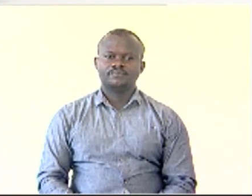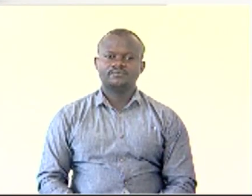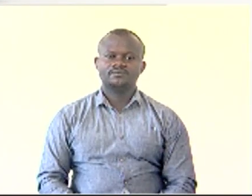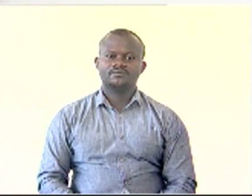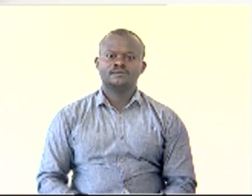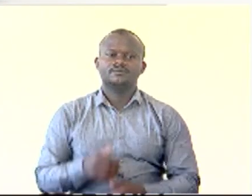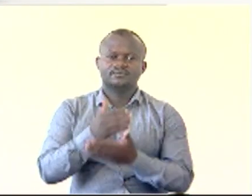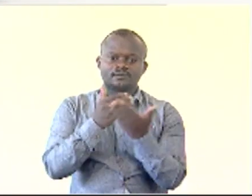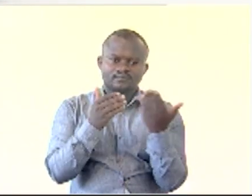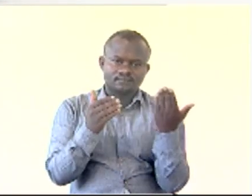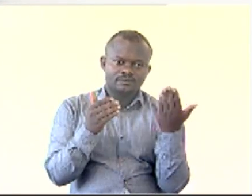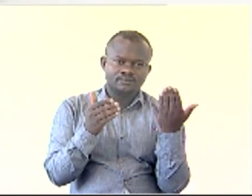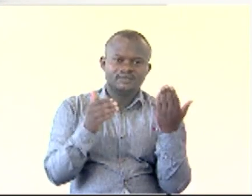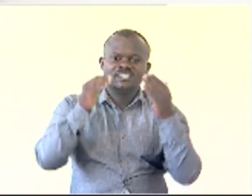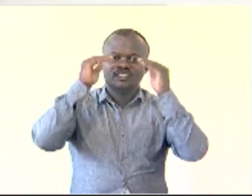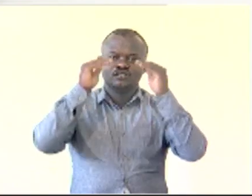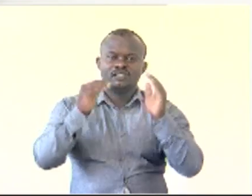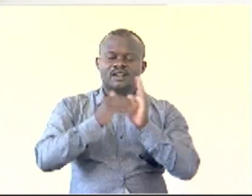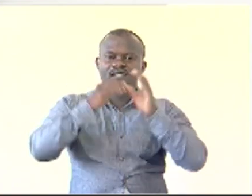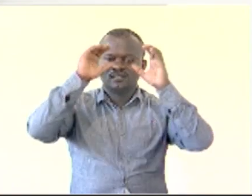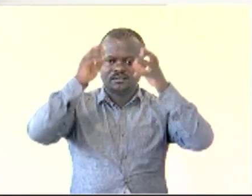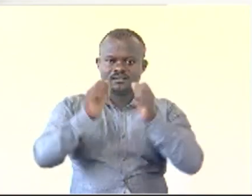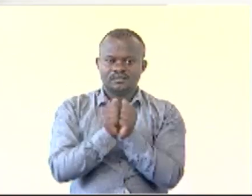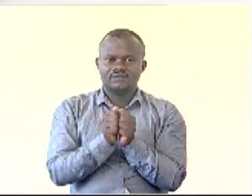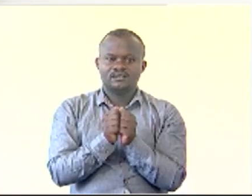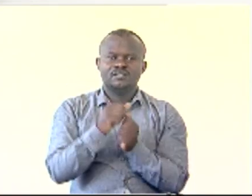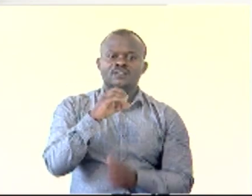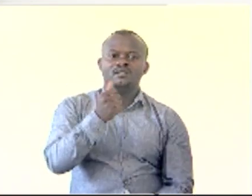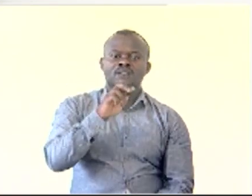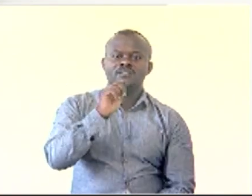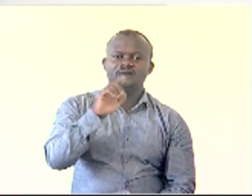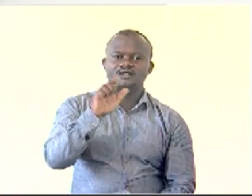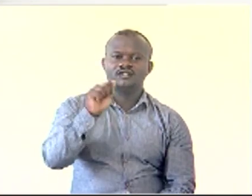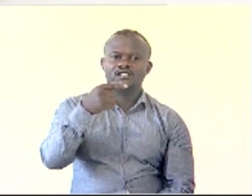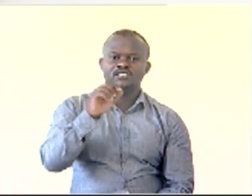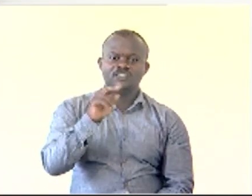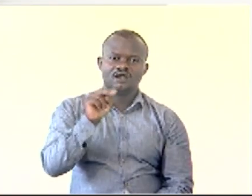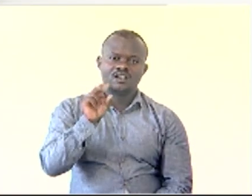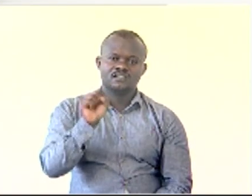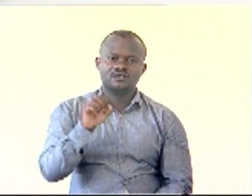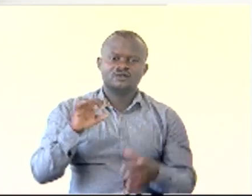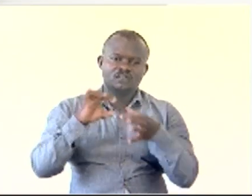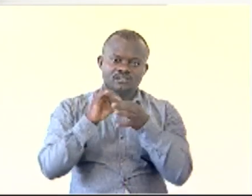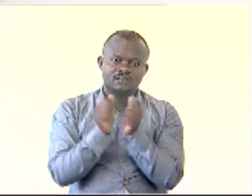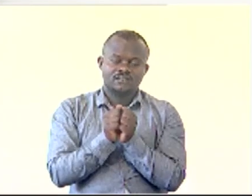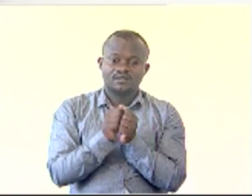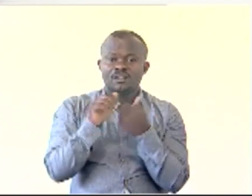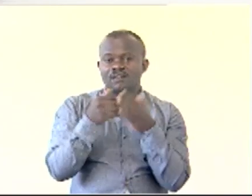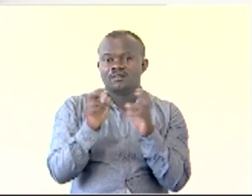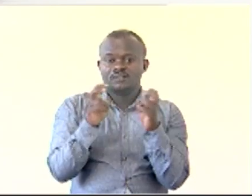Structure and classification. We have cartilaginous joints, the bones that are